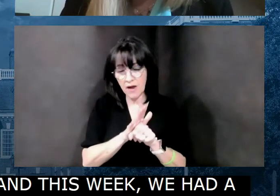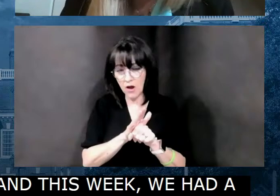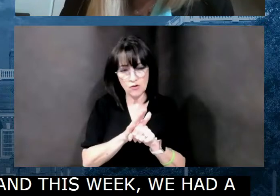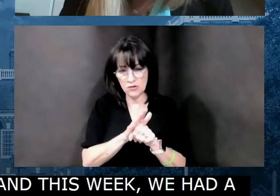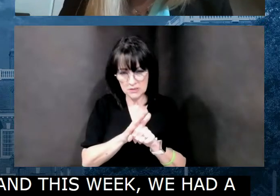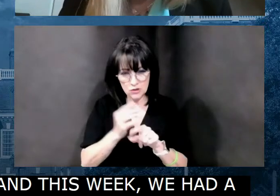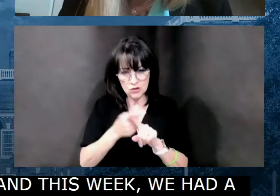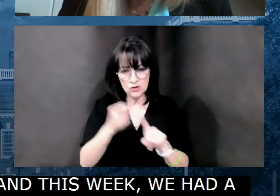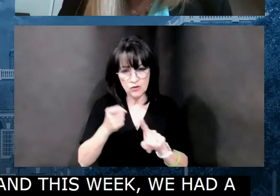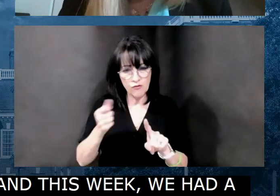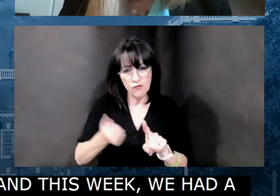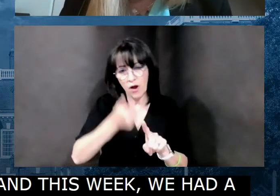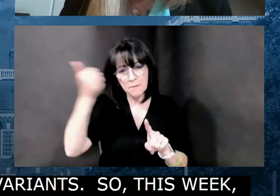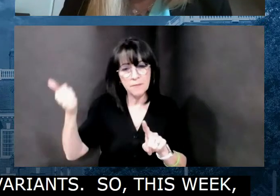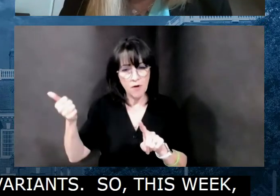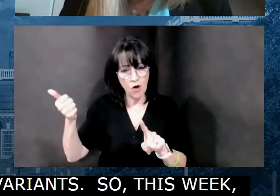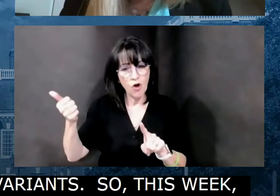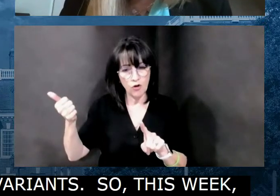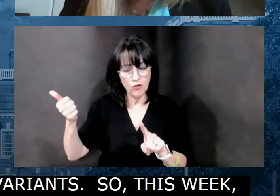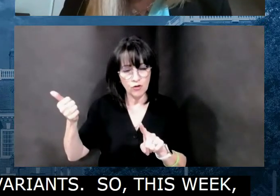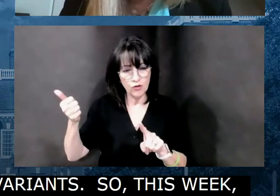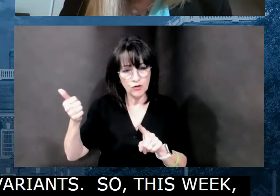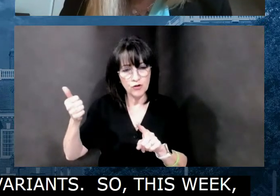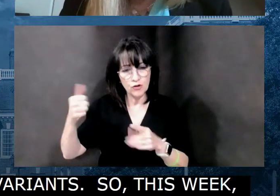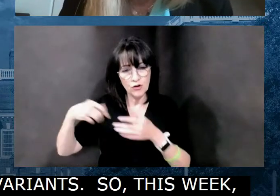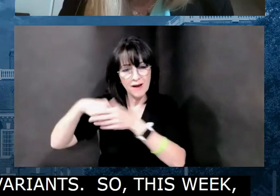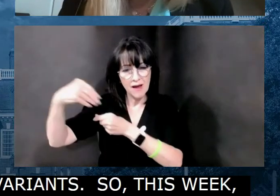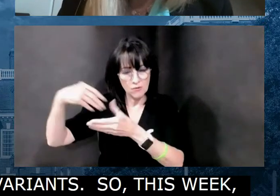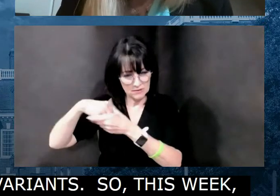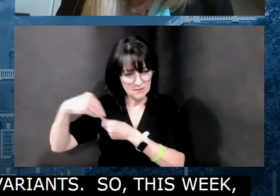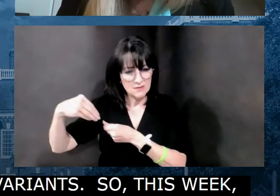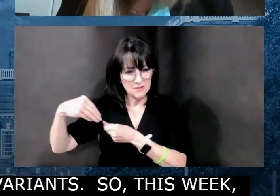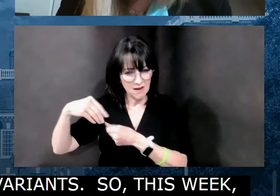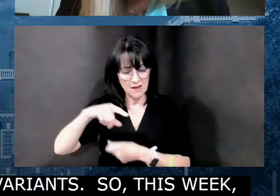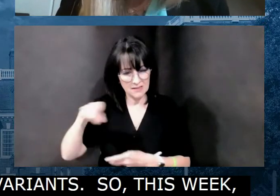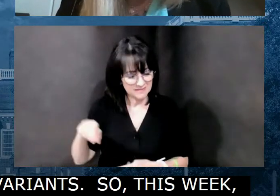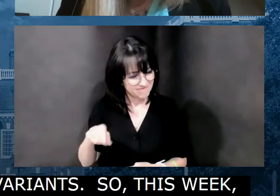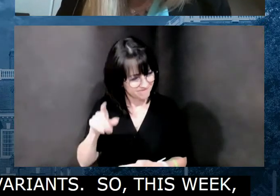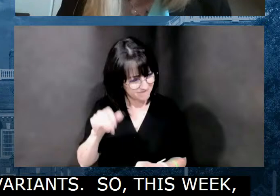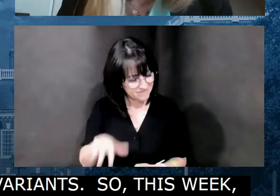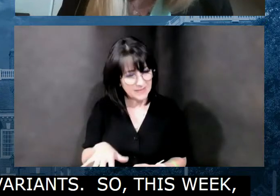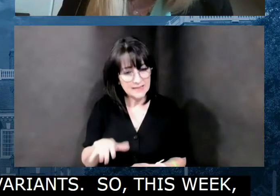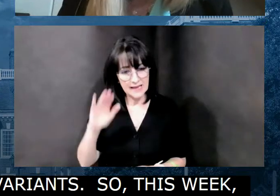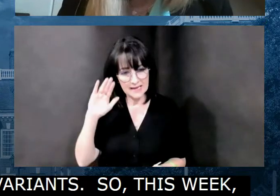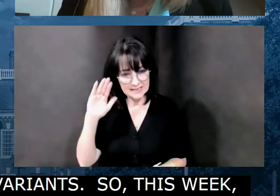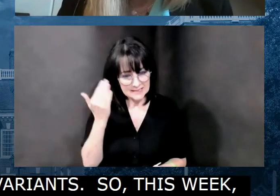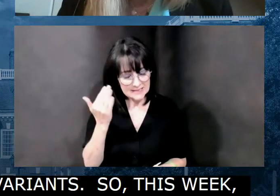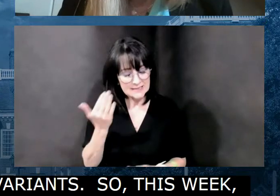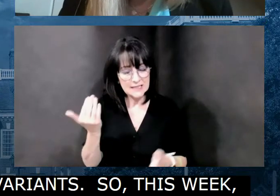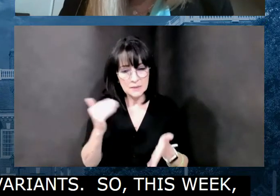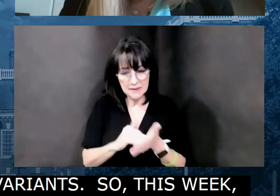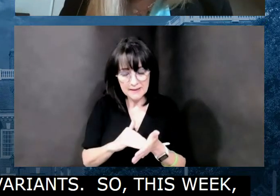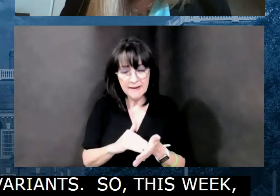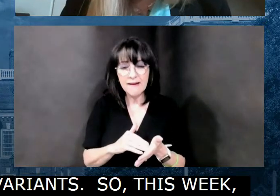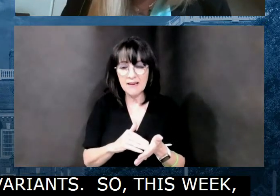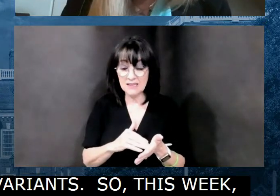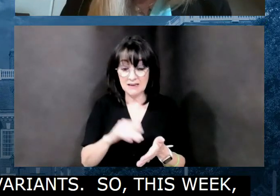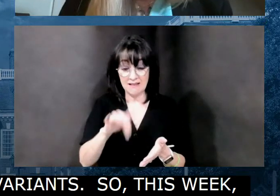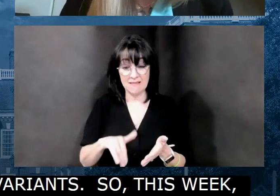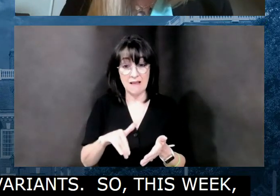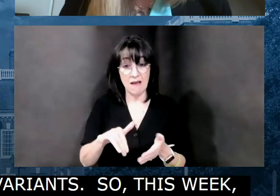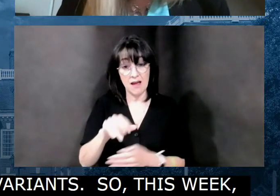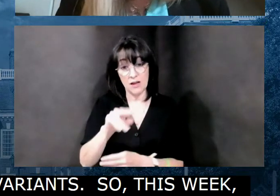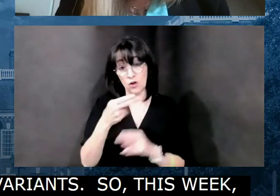Vaccination remains effective against the variants that we are seeing. These variants, again, tend to be more contagious. So